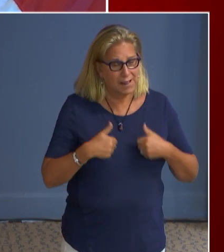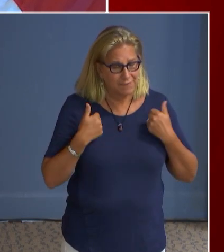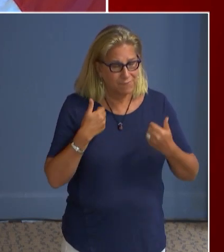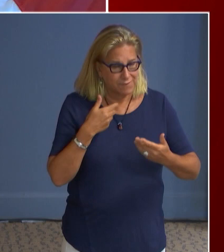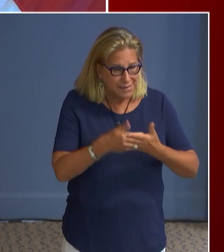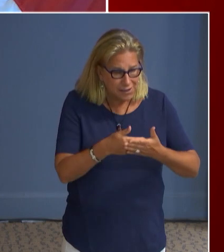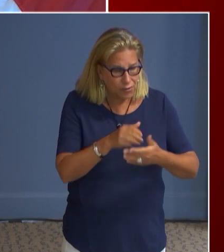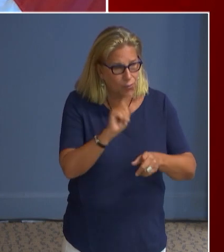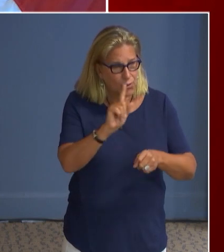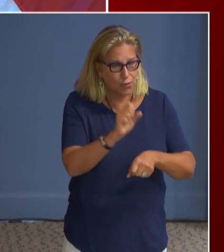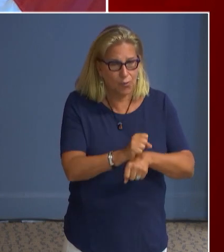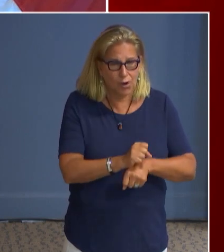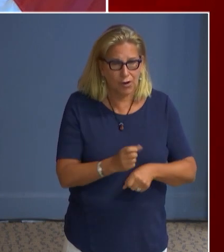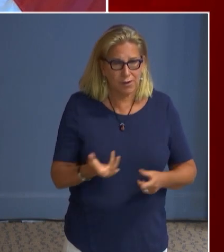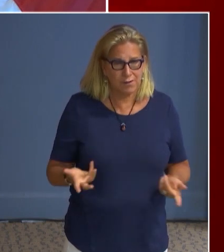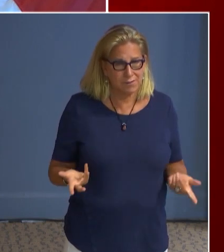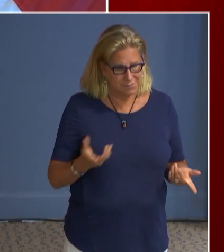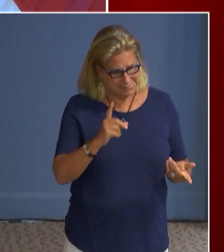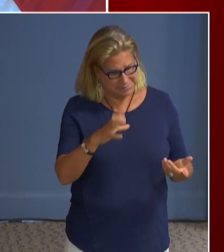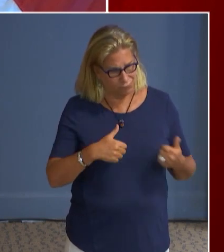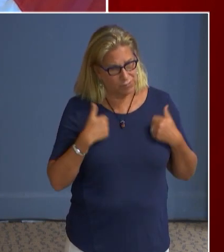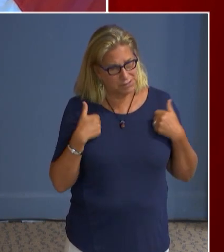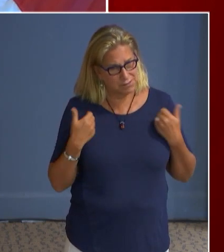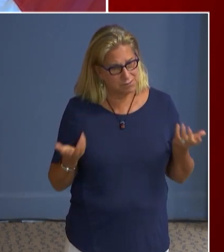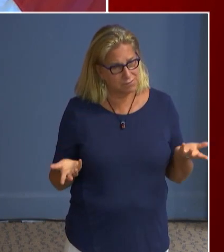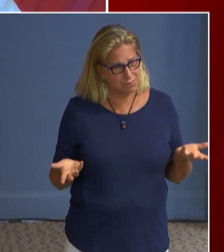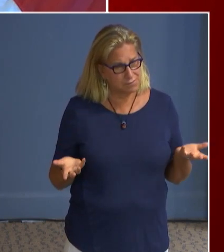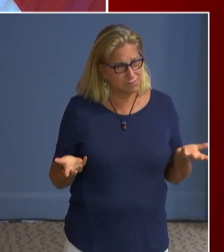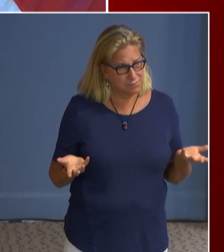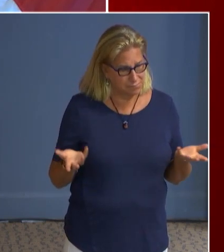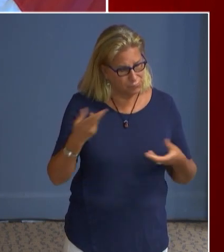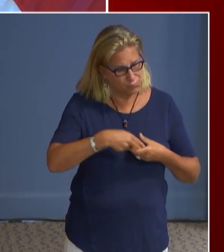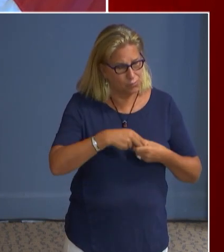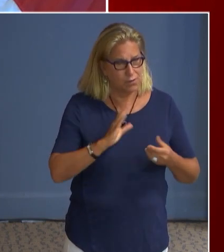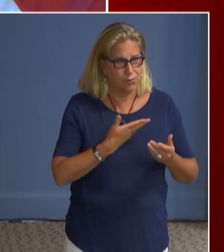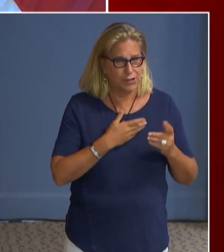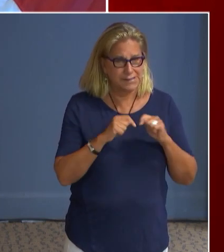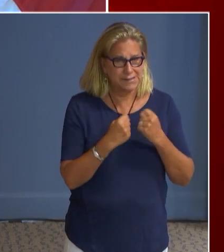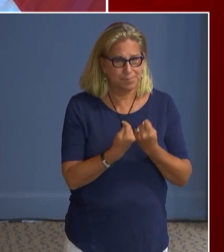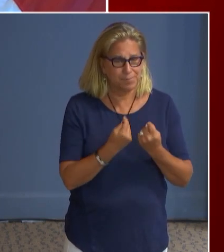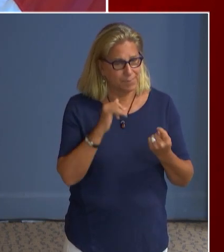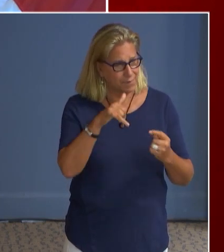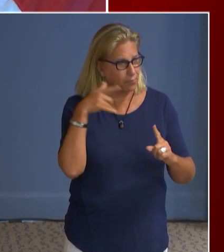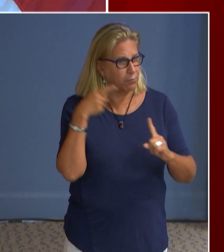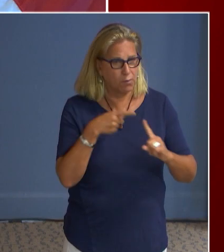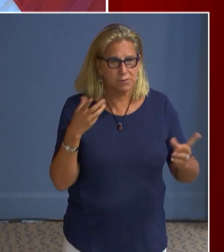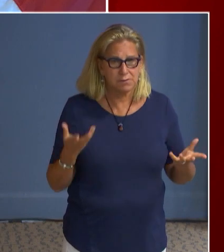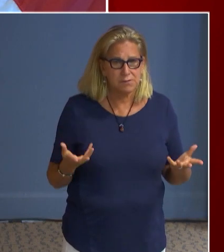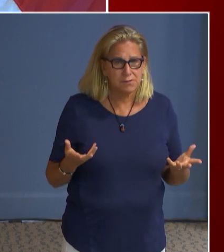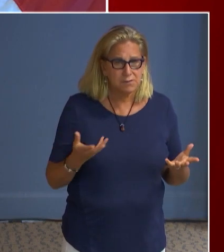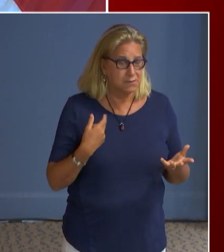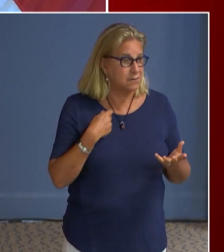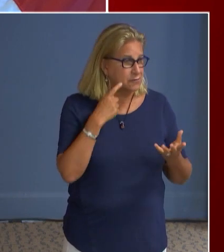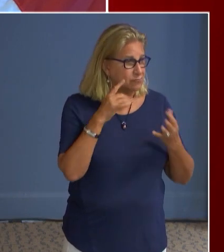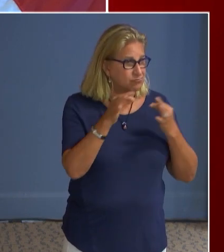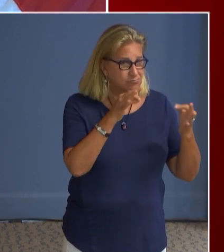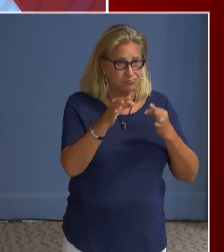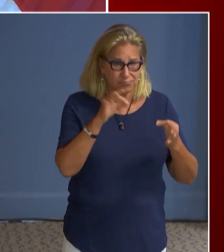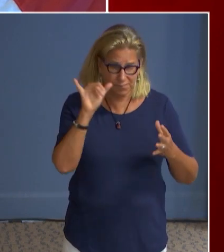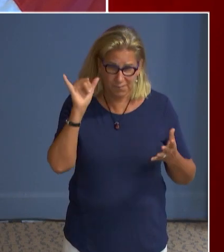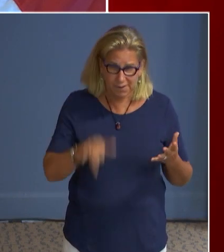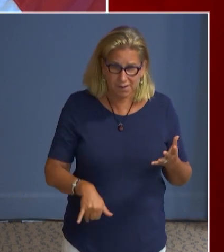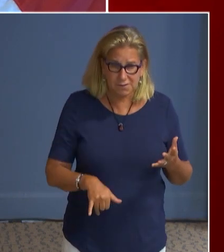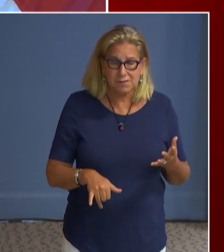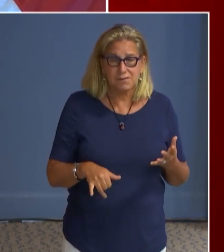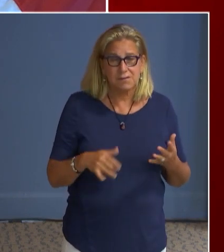DC residents to join our team. And you heard Kiana mention this, this is one way we build our